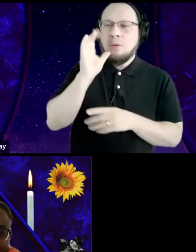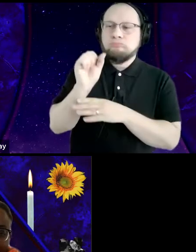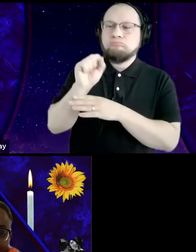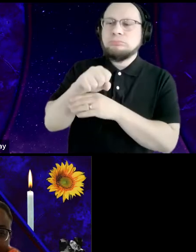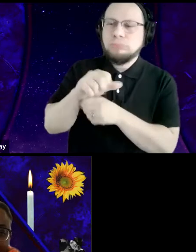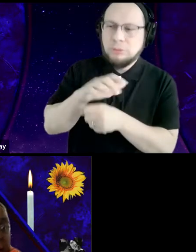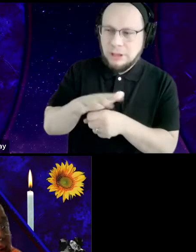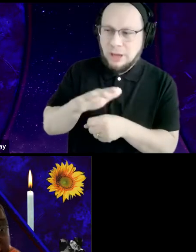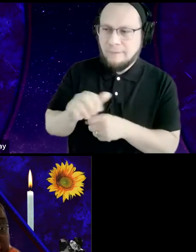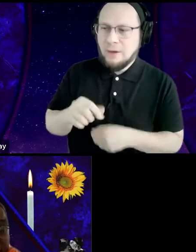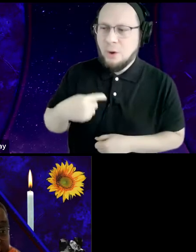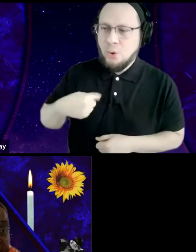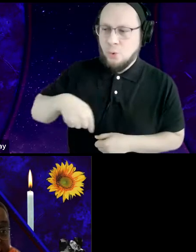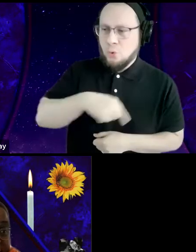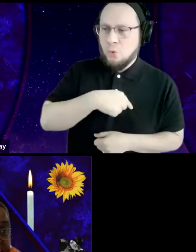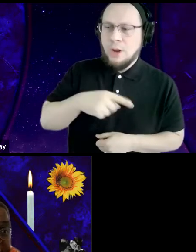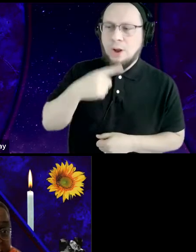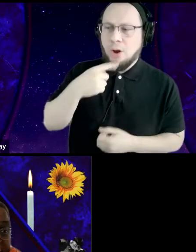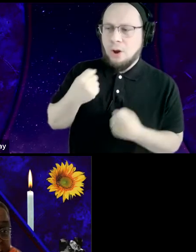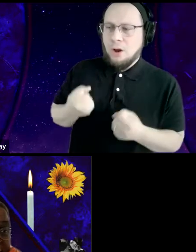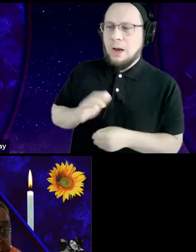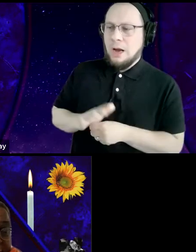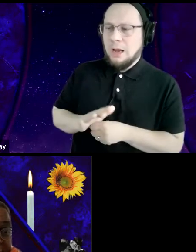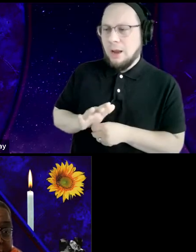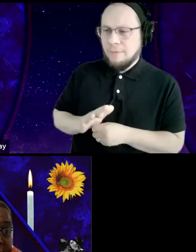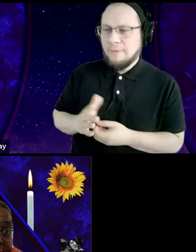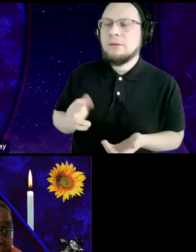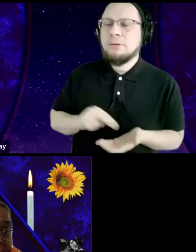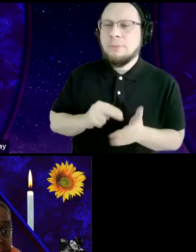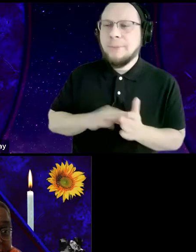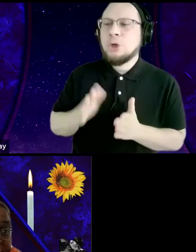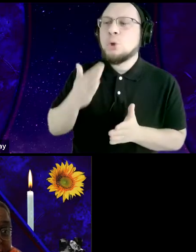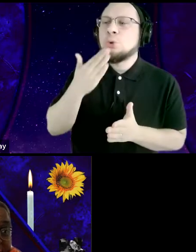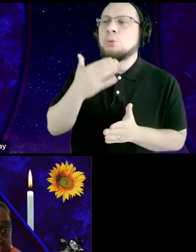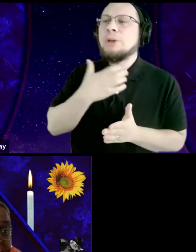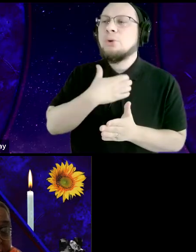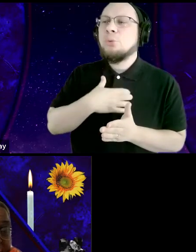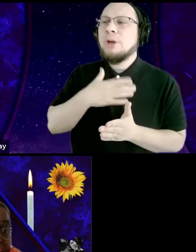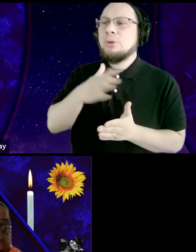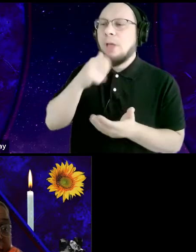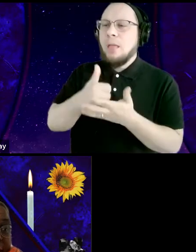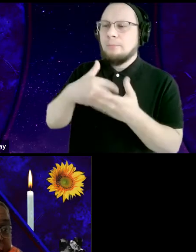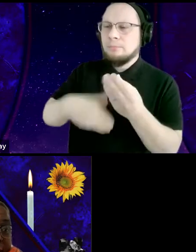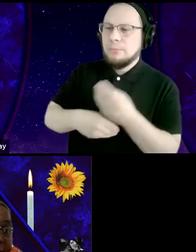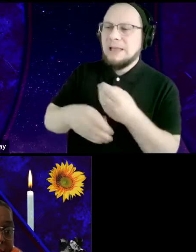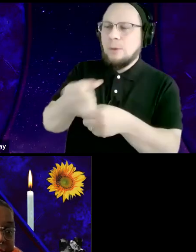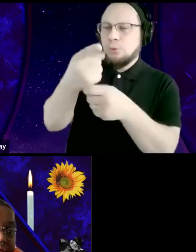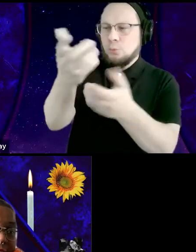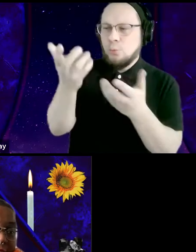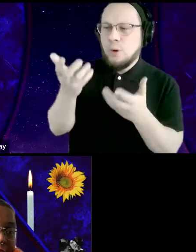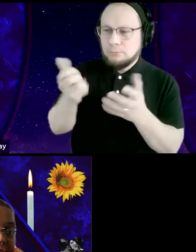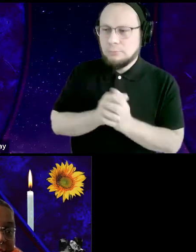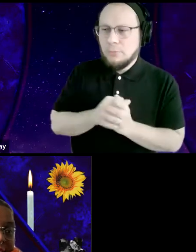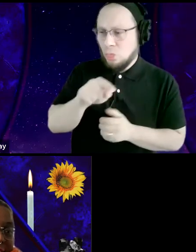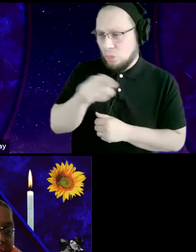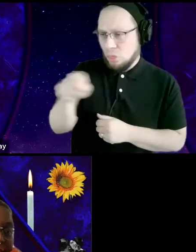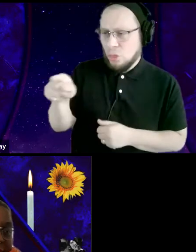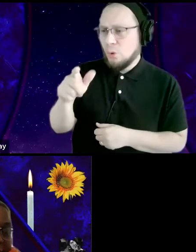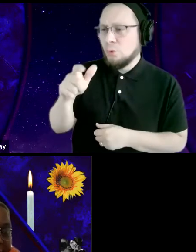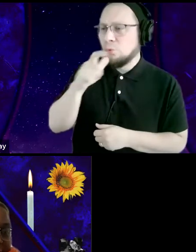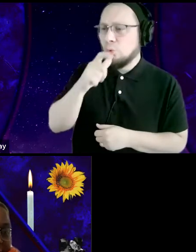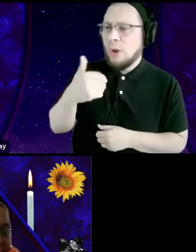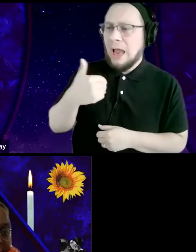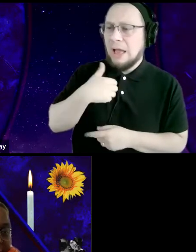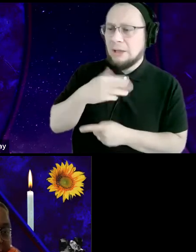am I that vexed thee still, to thy sweet will making addition thus. Wilt thou, whose will is large